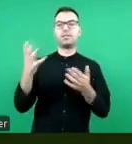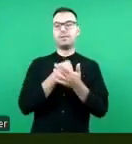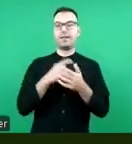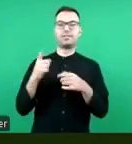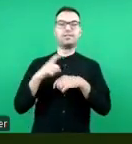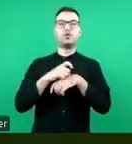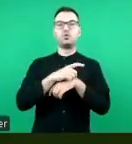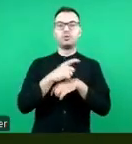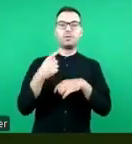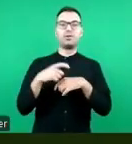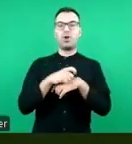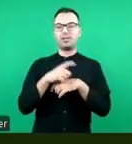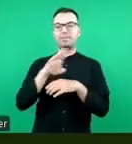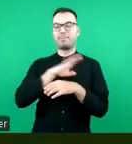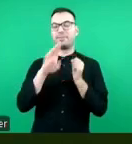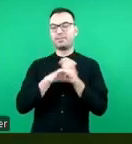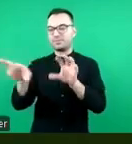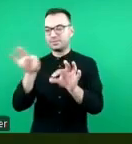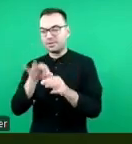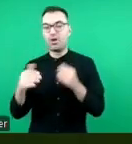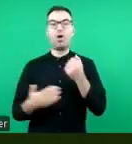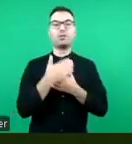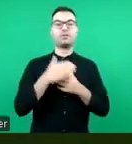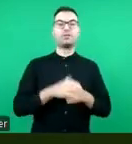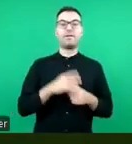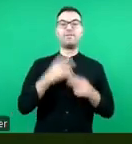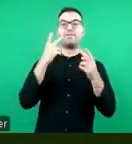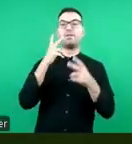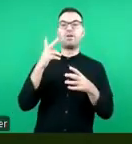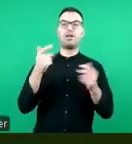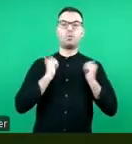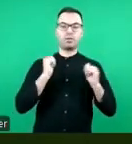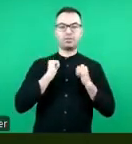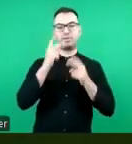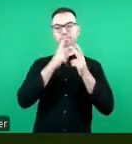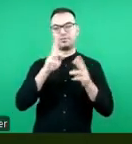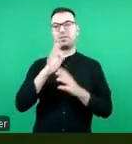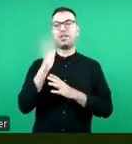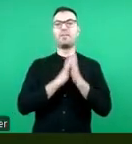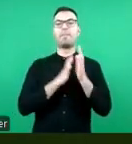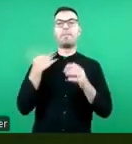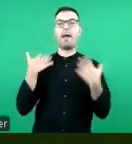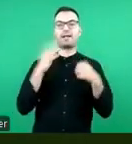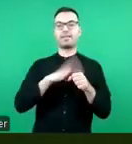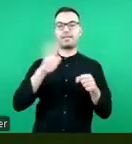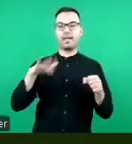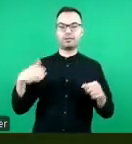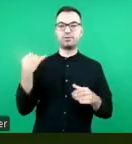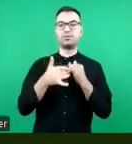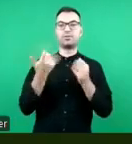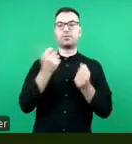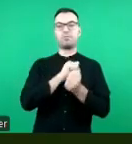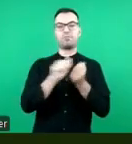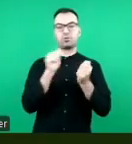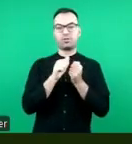trees? And it turned out that national park visitors who have visited a national park before, where you have significant damage by bark